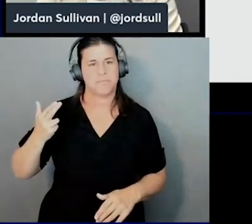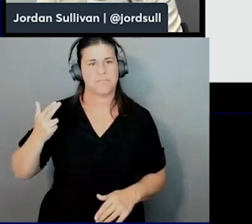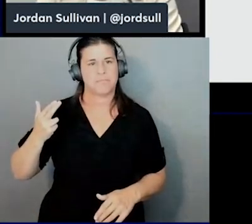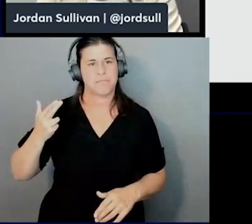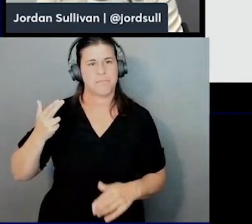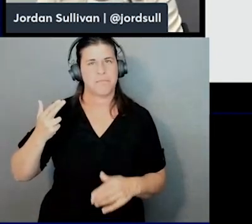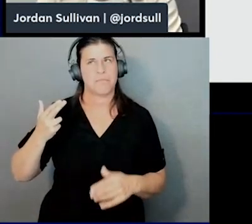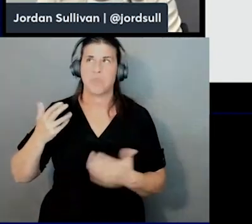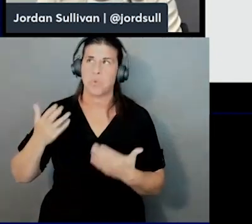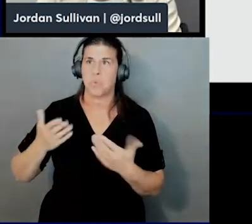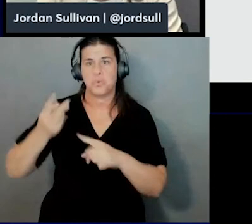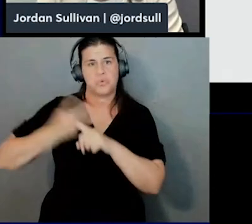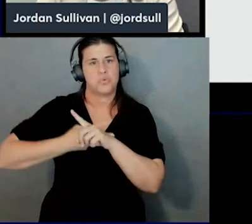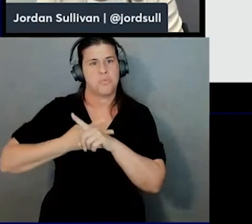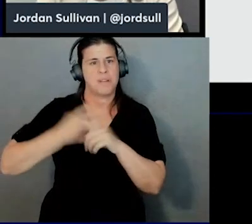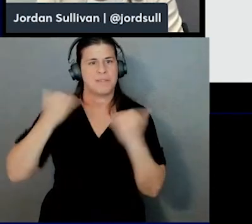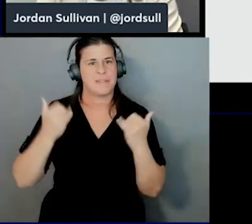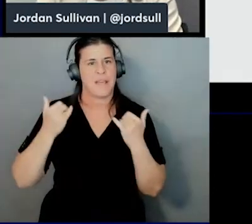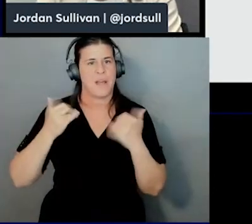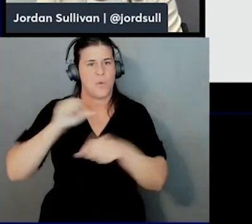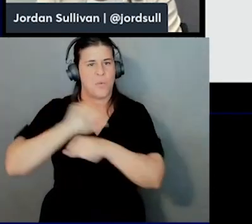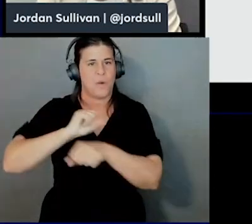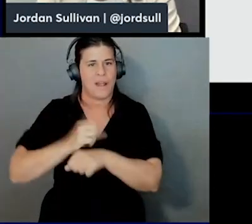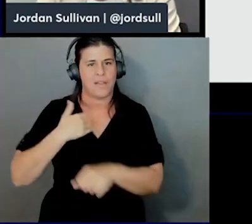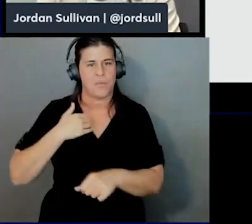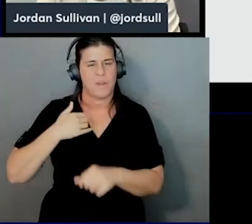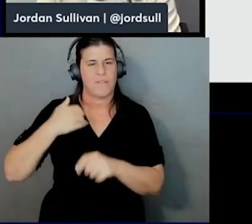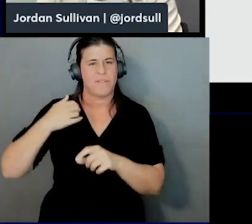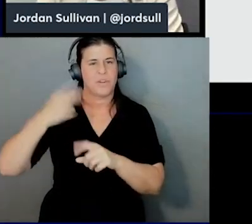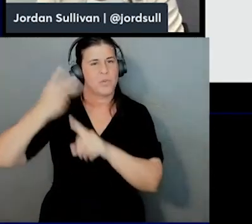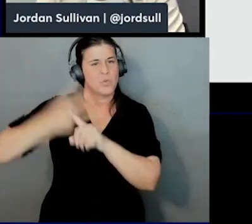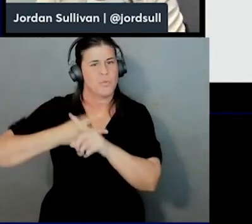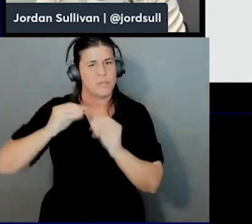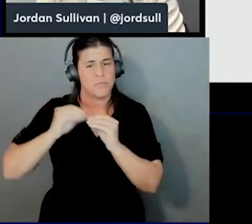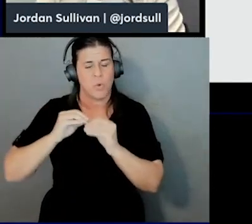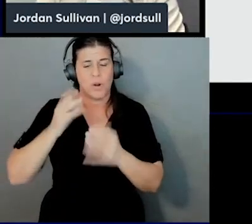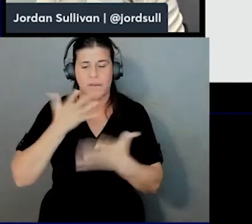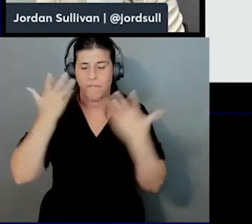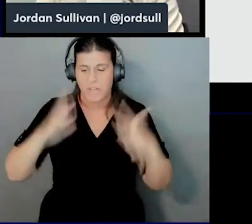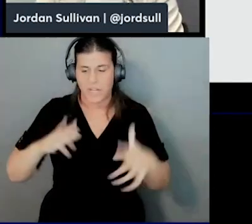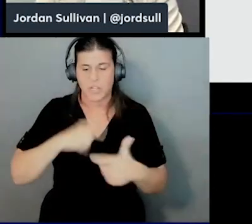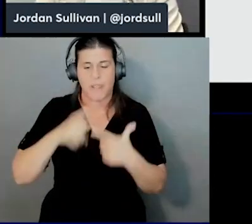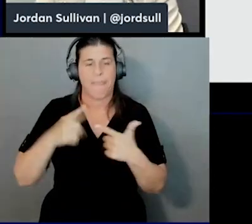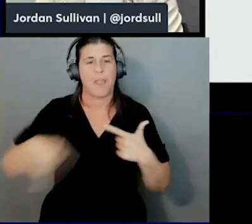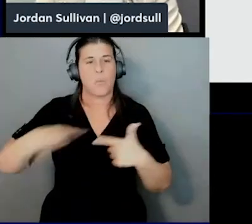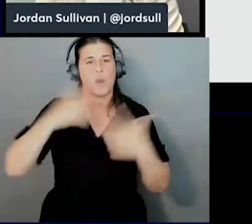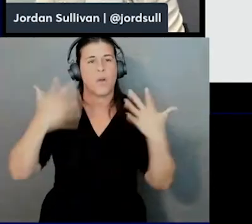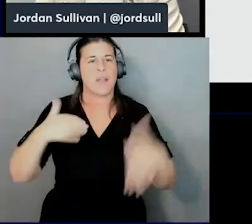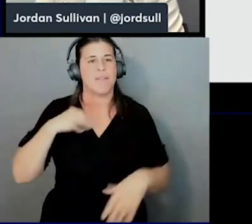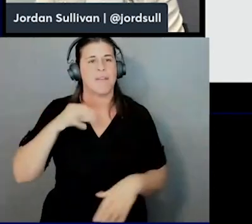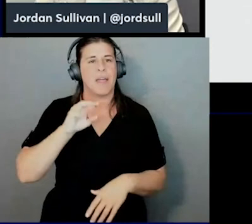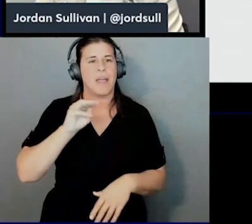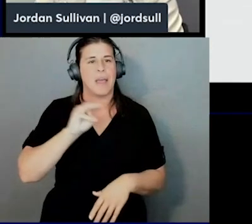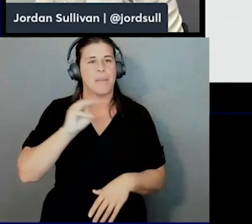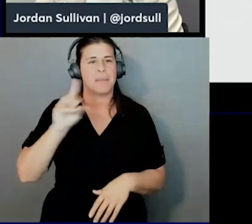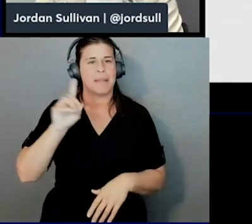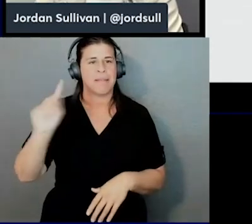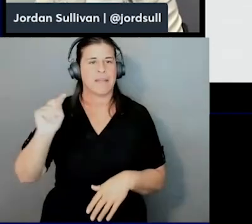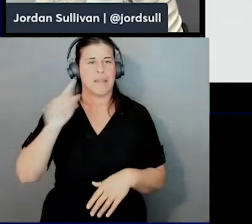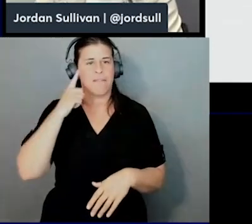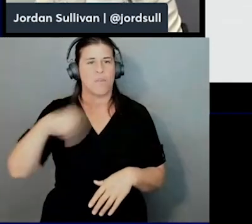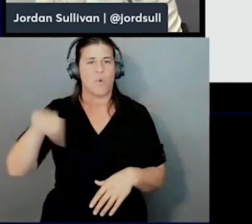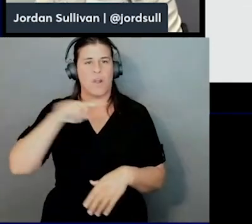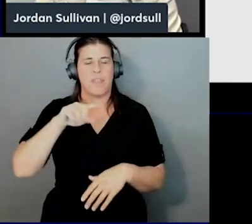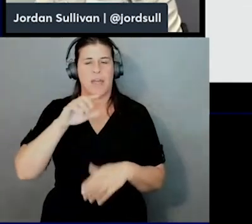months in. I think we have around a month until the end. We already reached MVP stage for this Braket, so